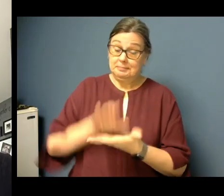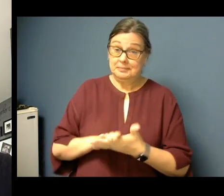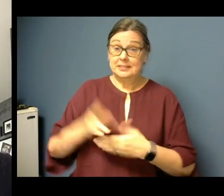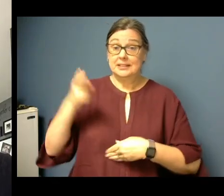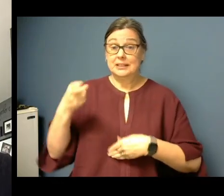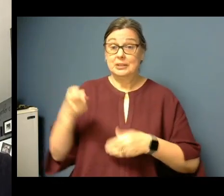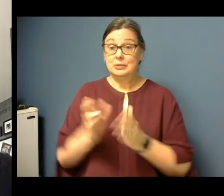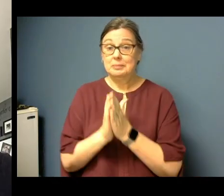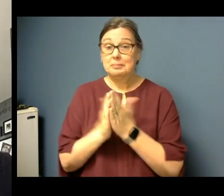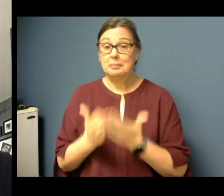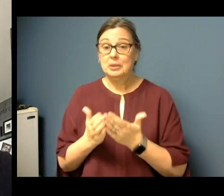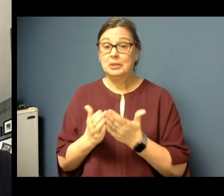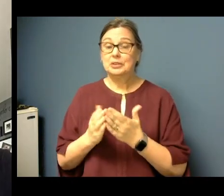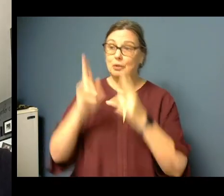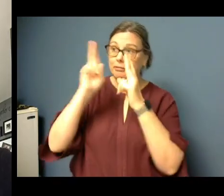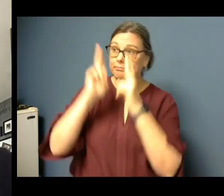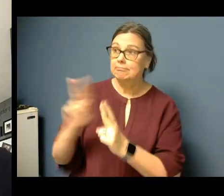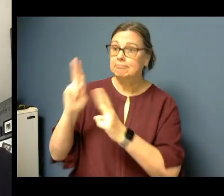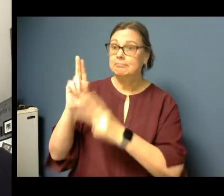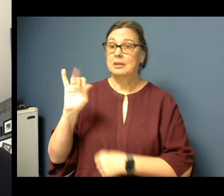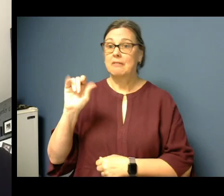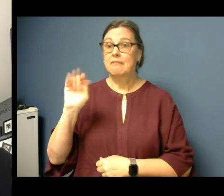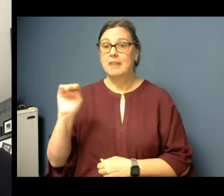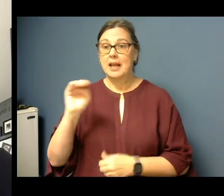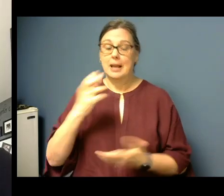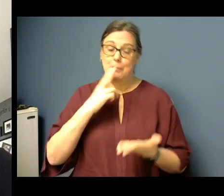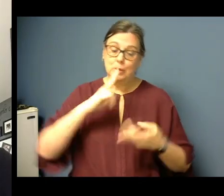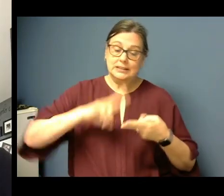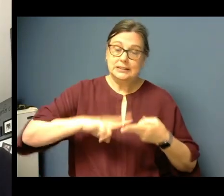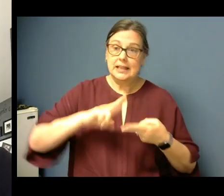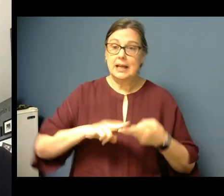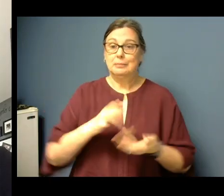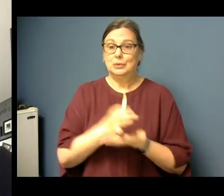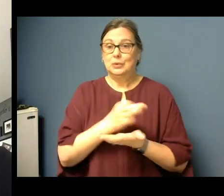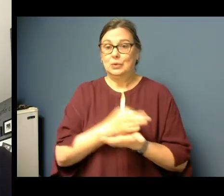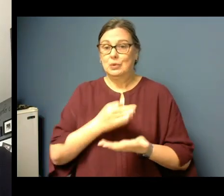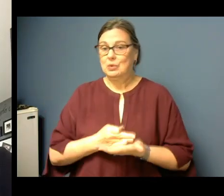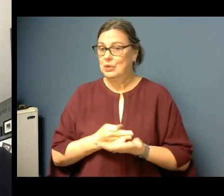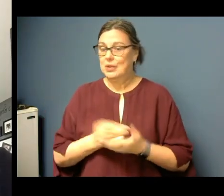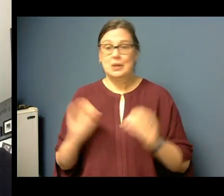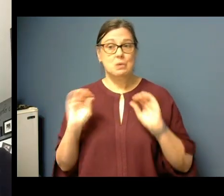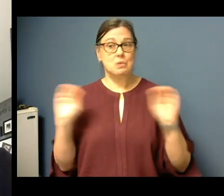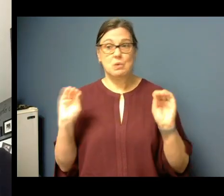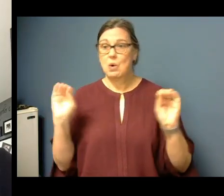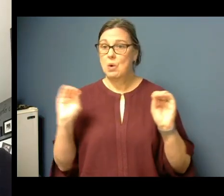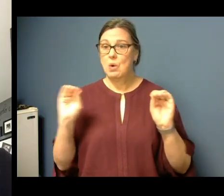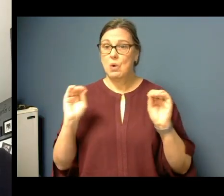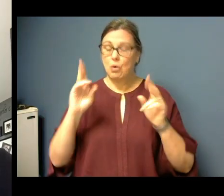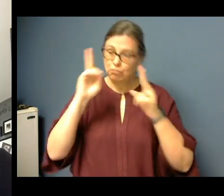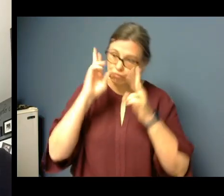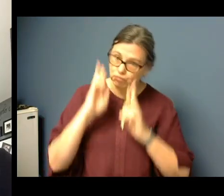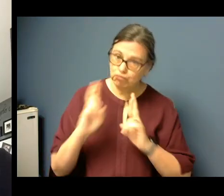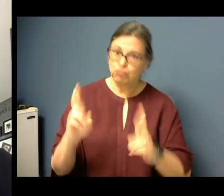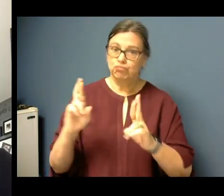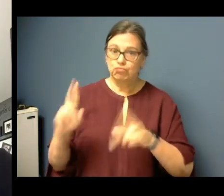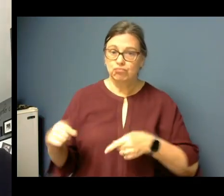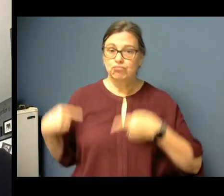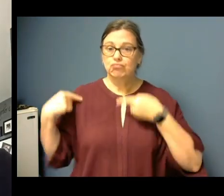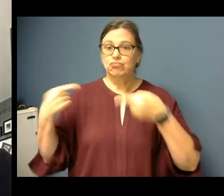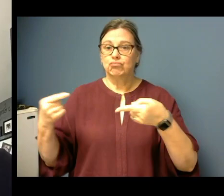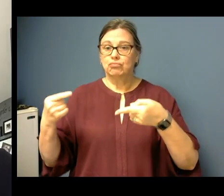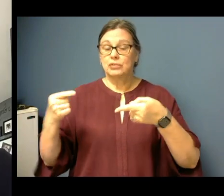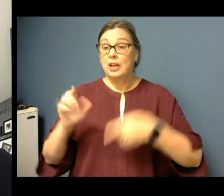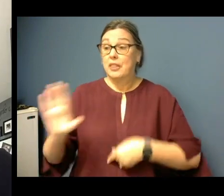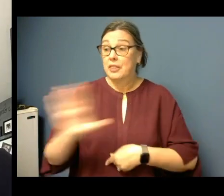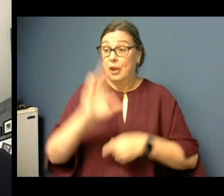and coins, for the women who didn't get credit for their ideas and inventions, who couldn't own property or